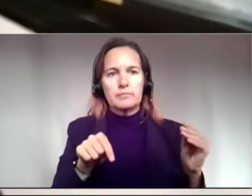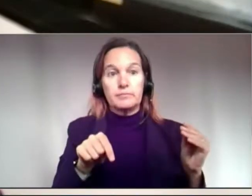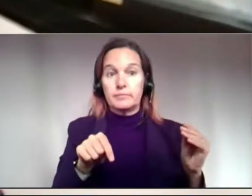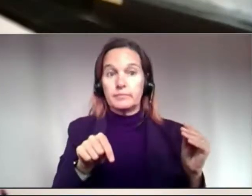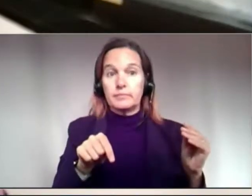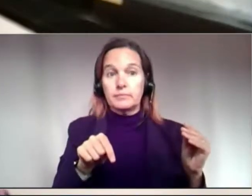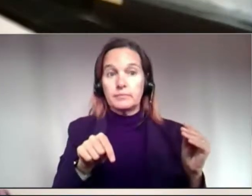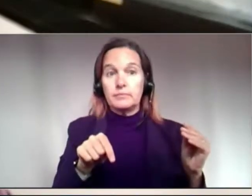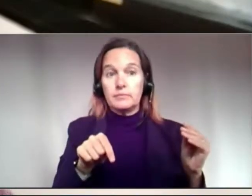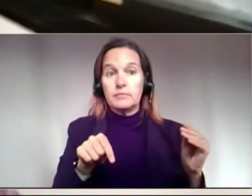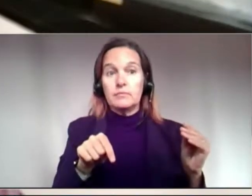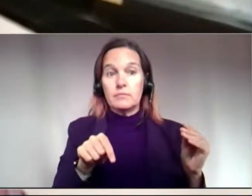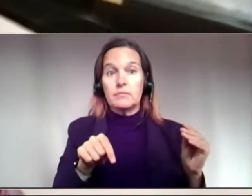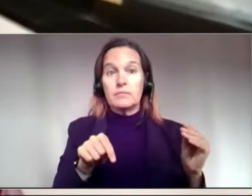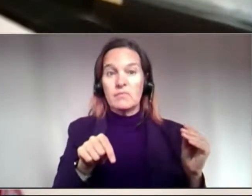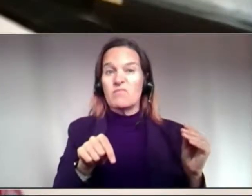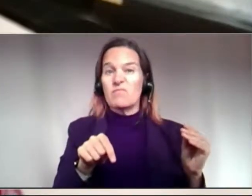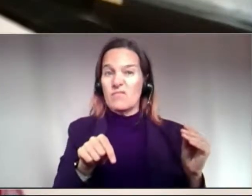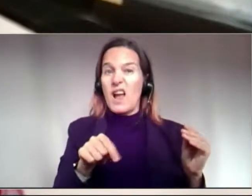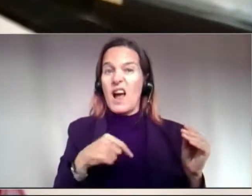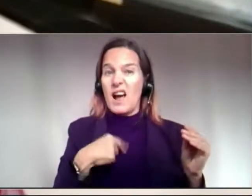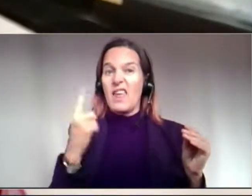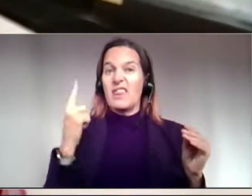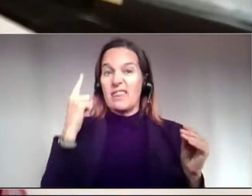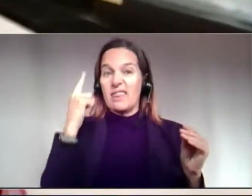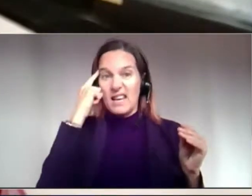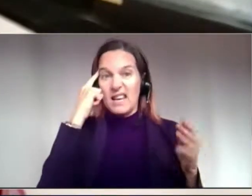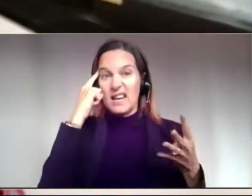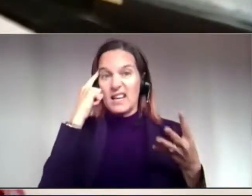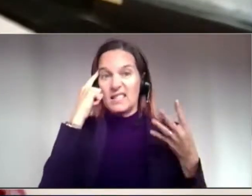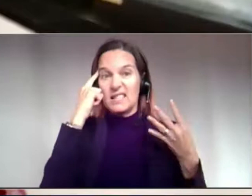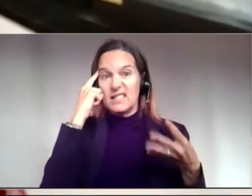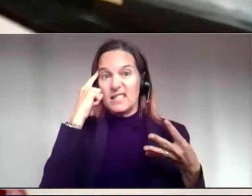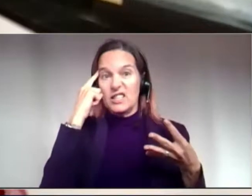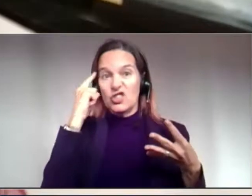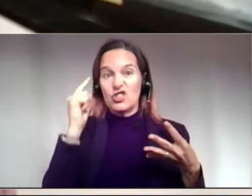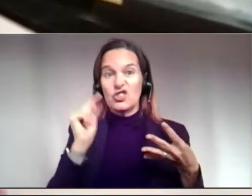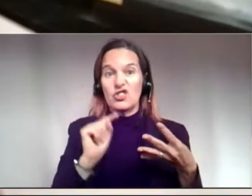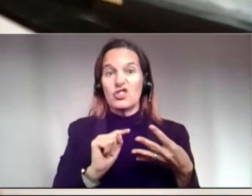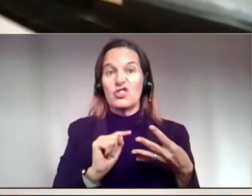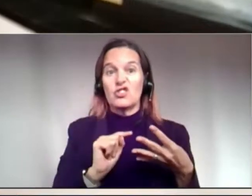I am pretty sure that it's in tier.